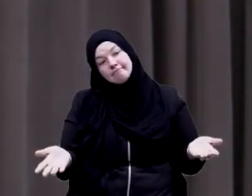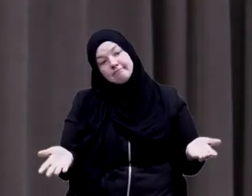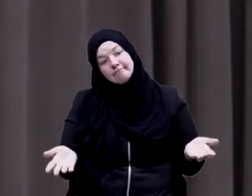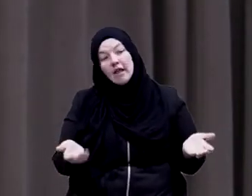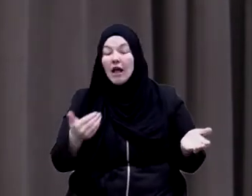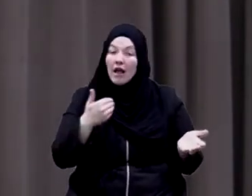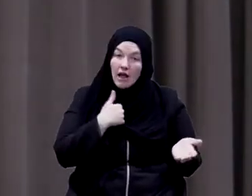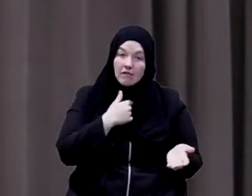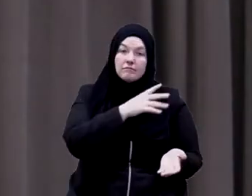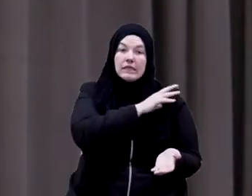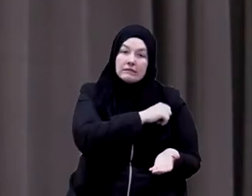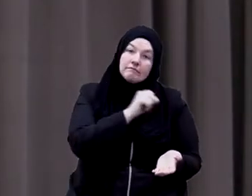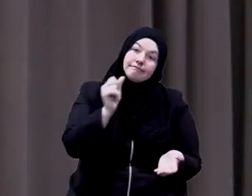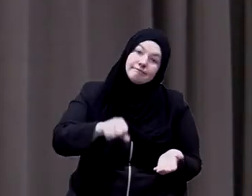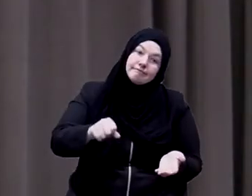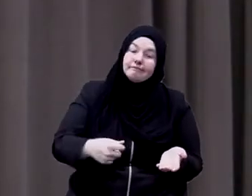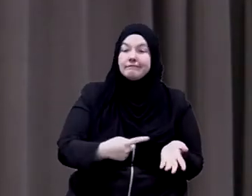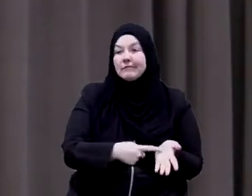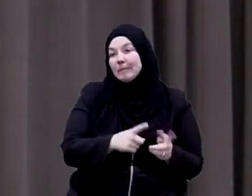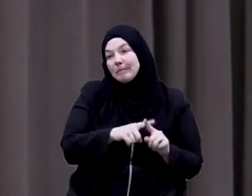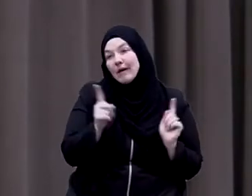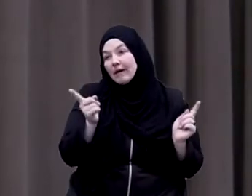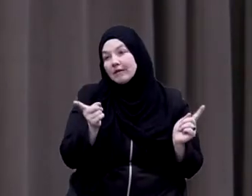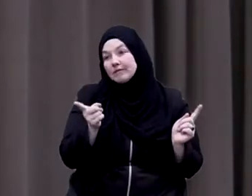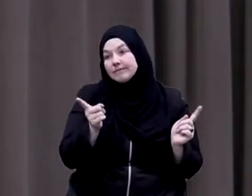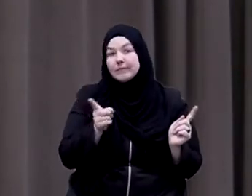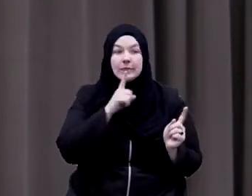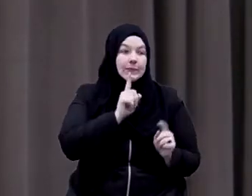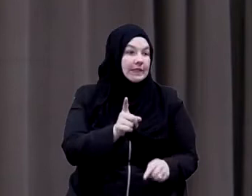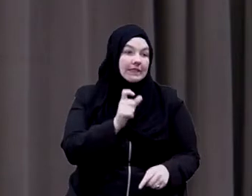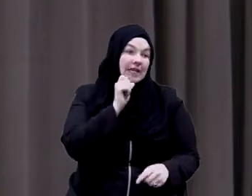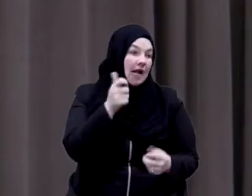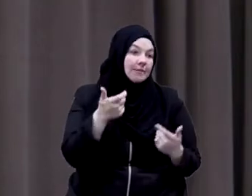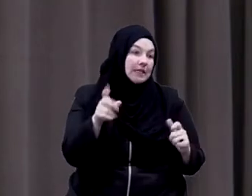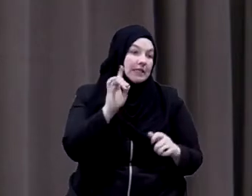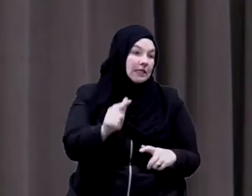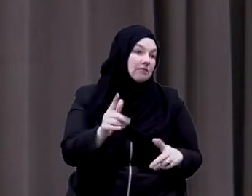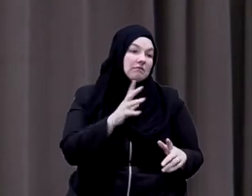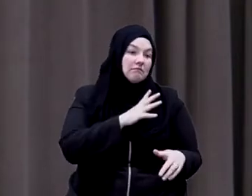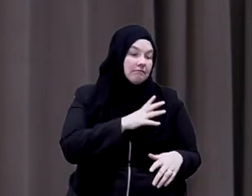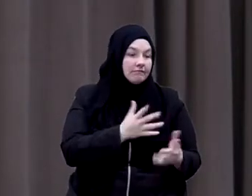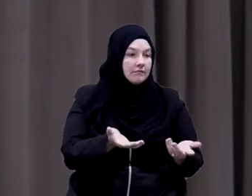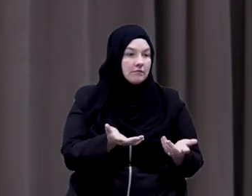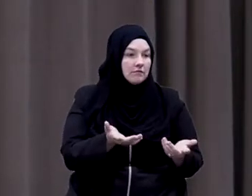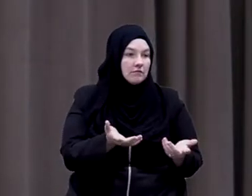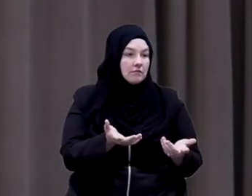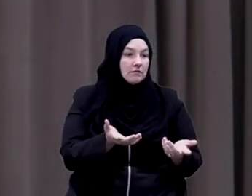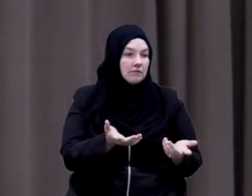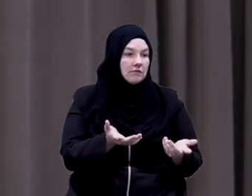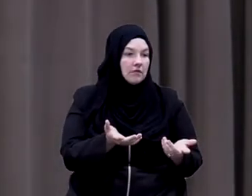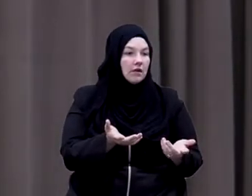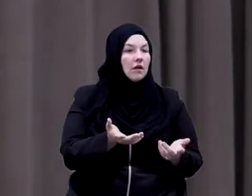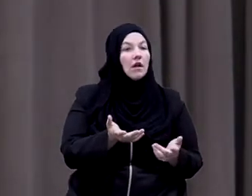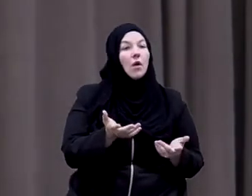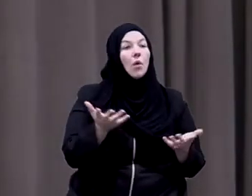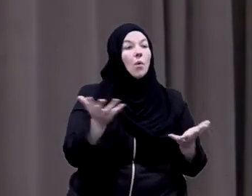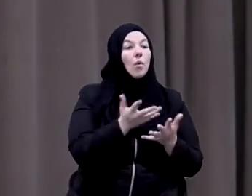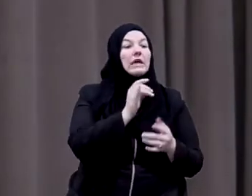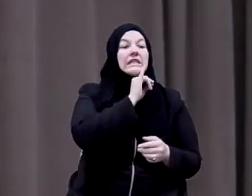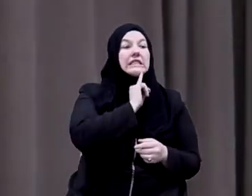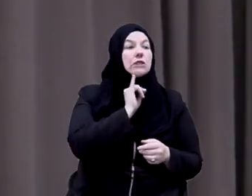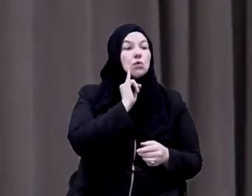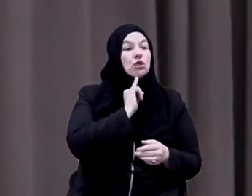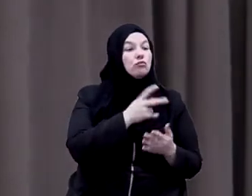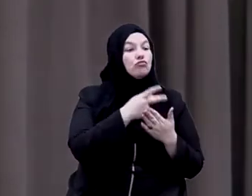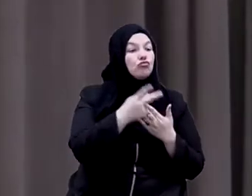convenience. And our people are clamoring to give their support to whatever Israeli project